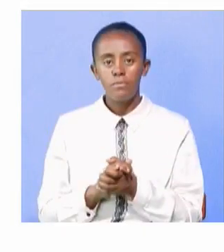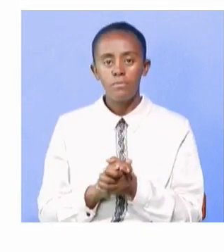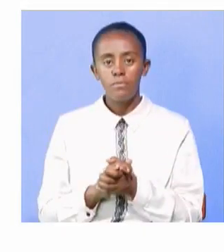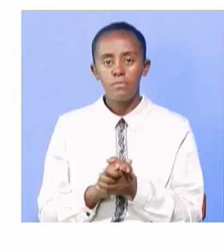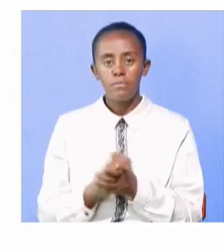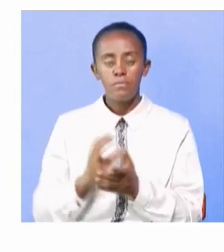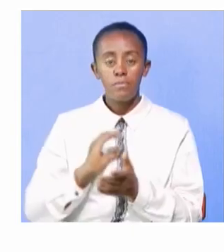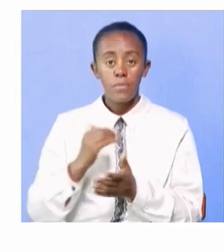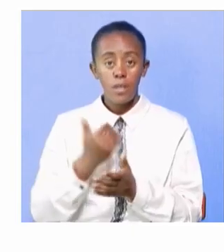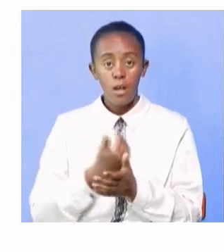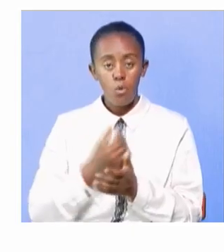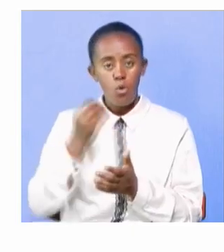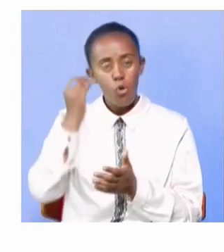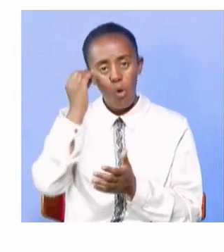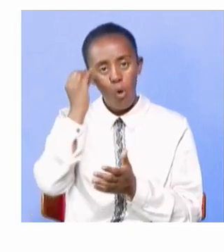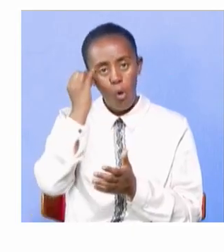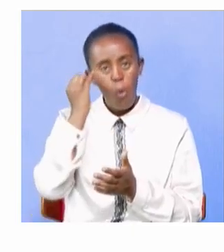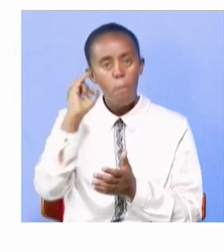our opinions